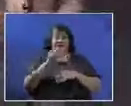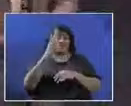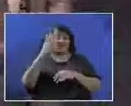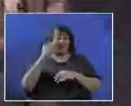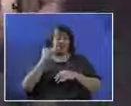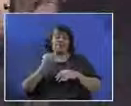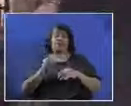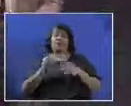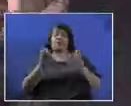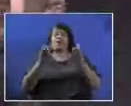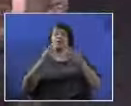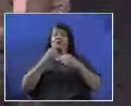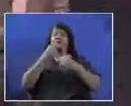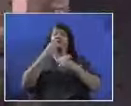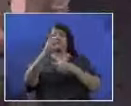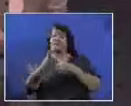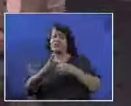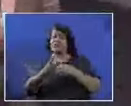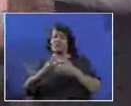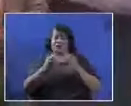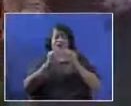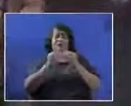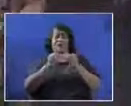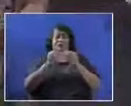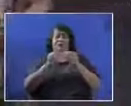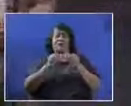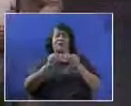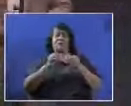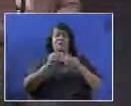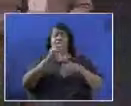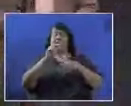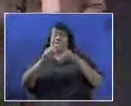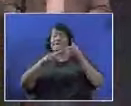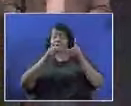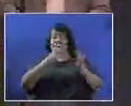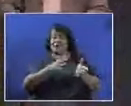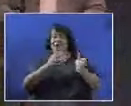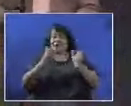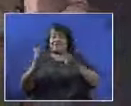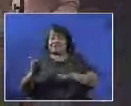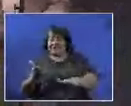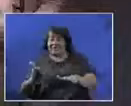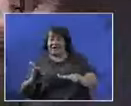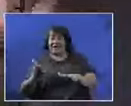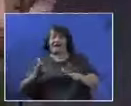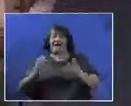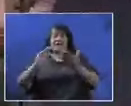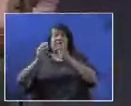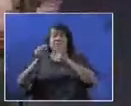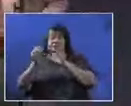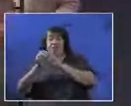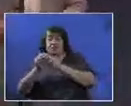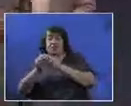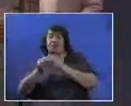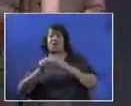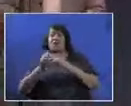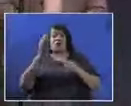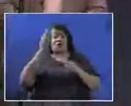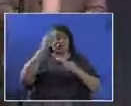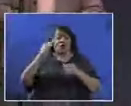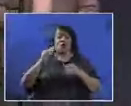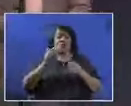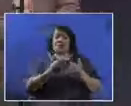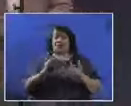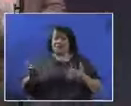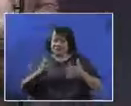we want to declare today, we lost some big people in our community this week. But guess what? Things are going to work out for